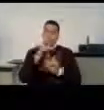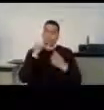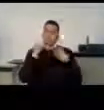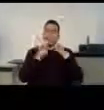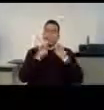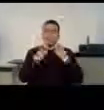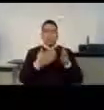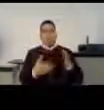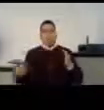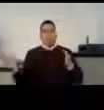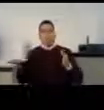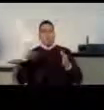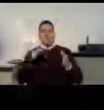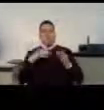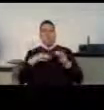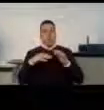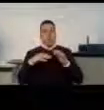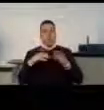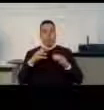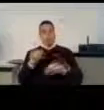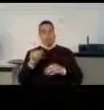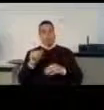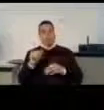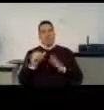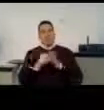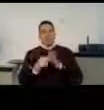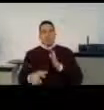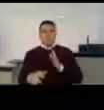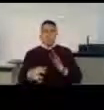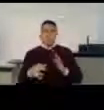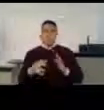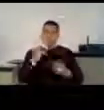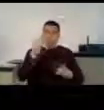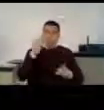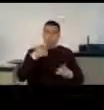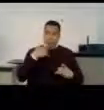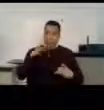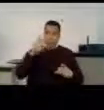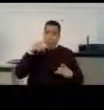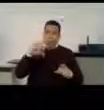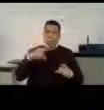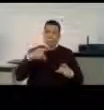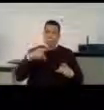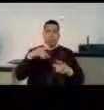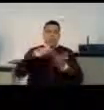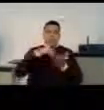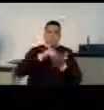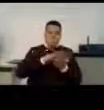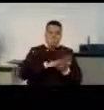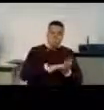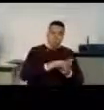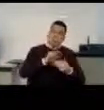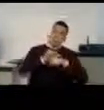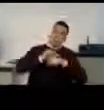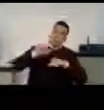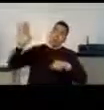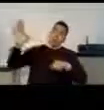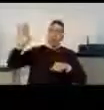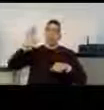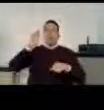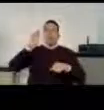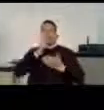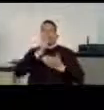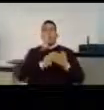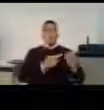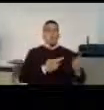now really thinking about that. If you have good documentation, you've got an IEP in place, you will send it, you will have recommendations